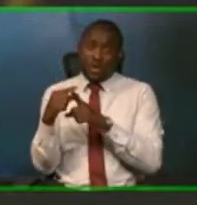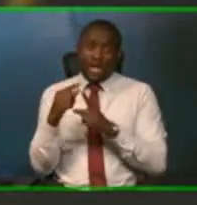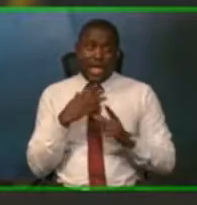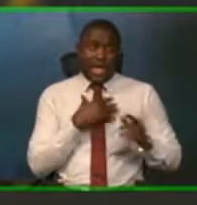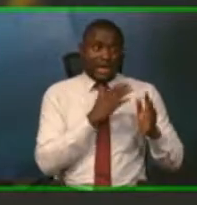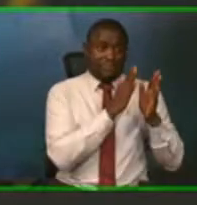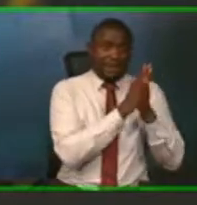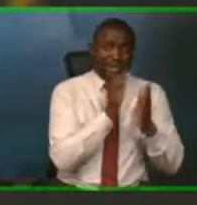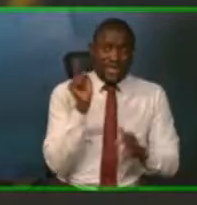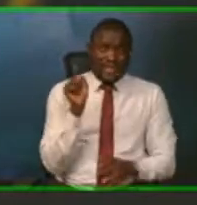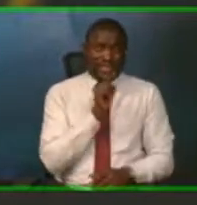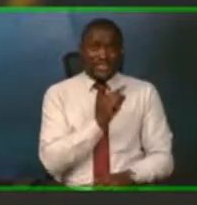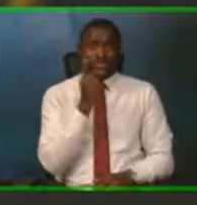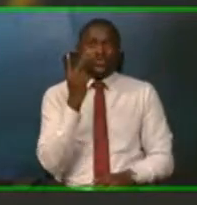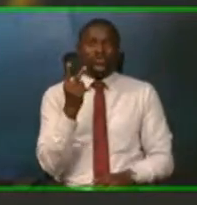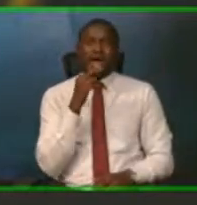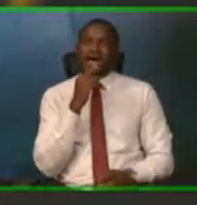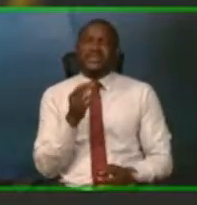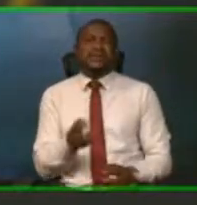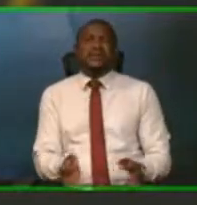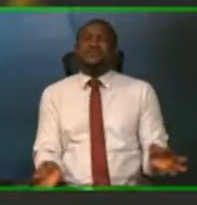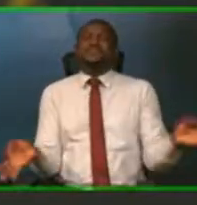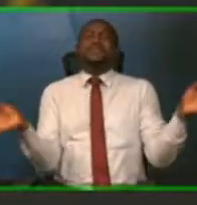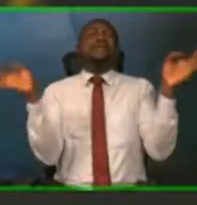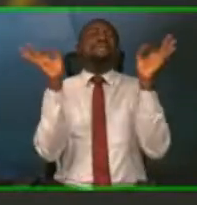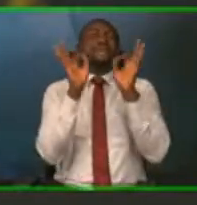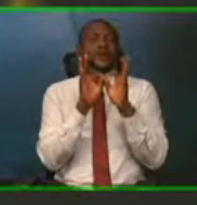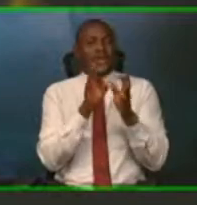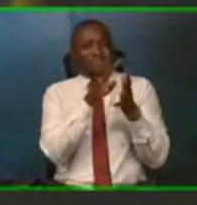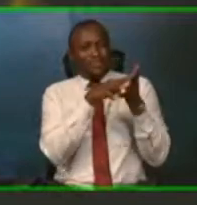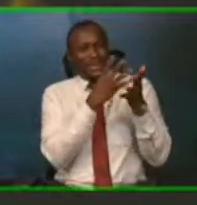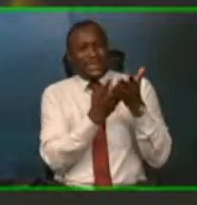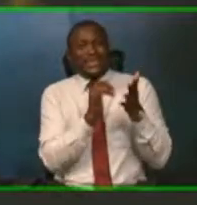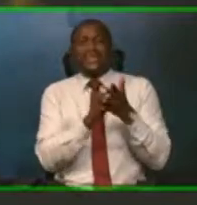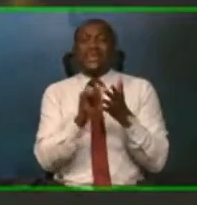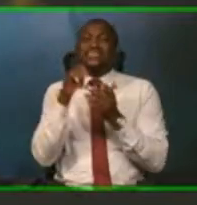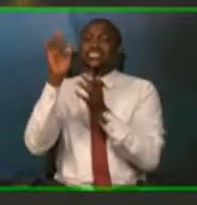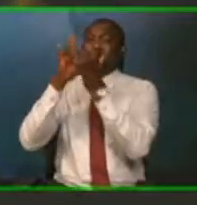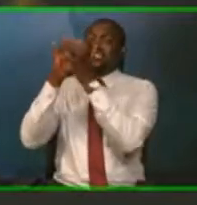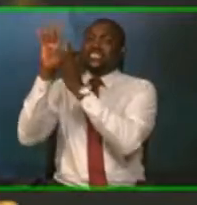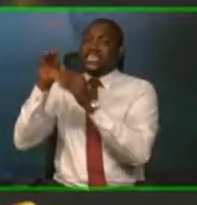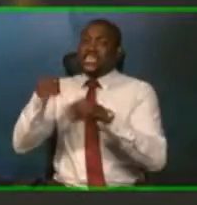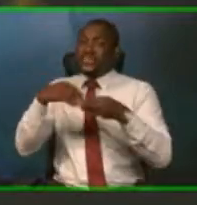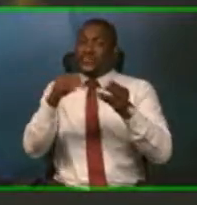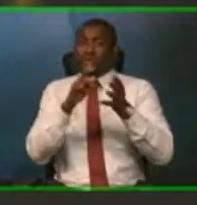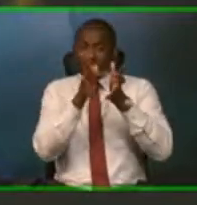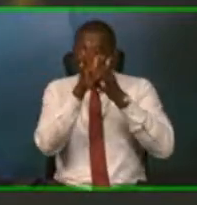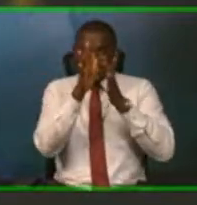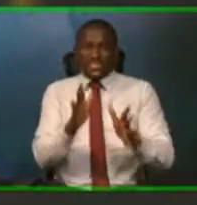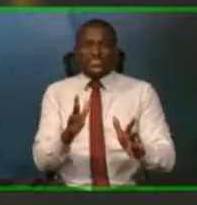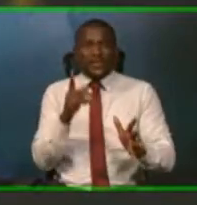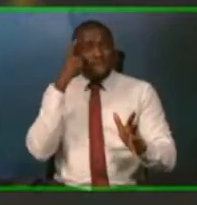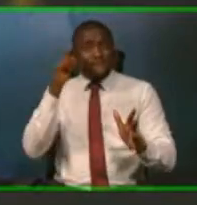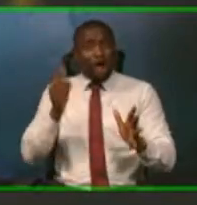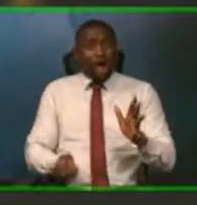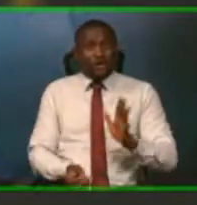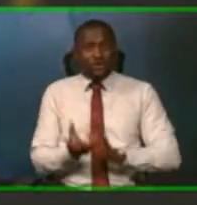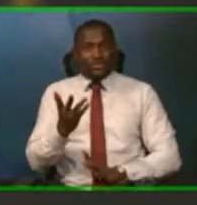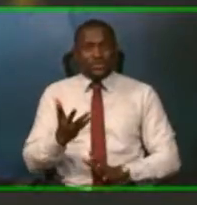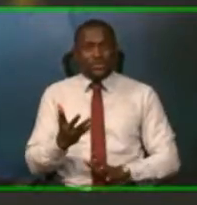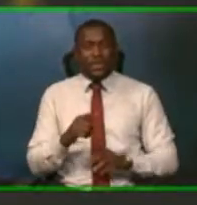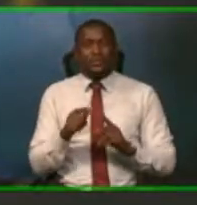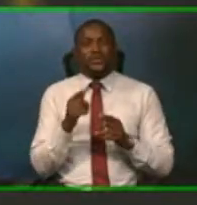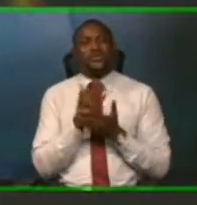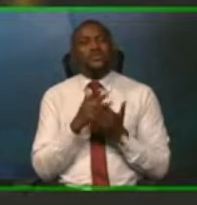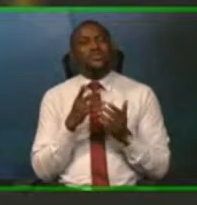the principal patterns that have been given to the believer for growth. It seemed like something happened through